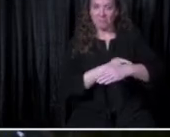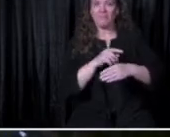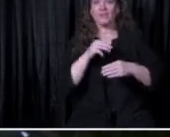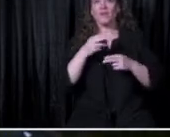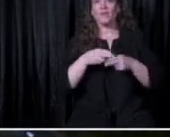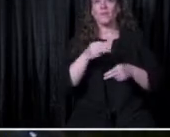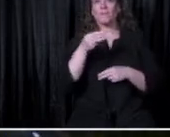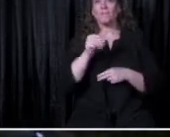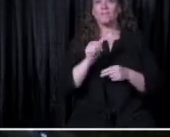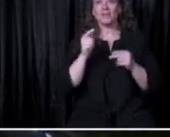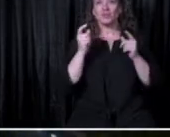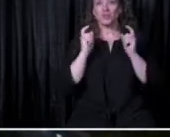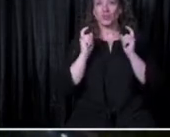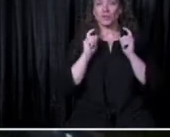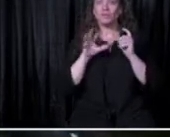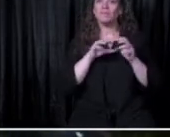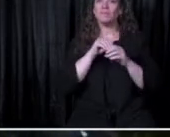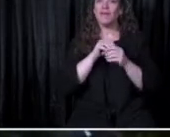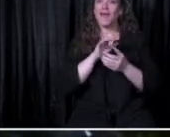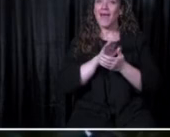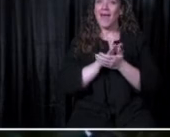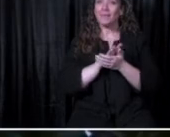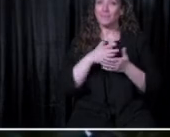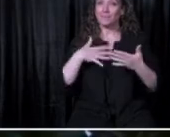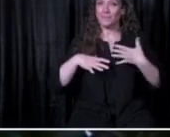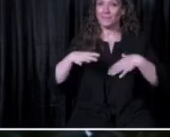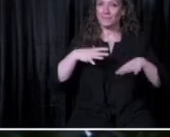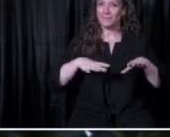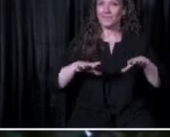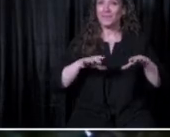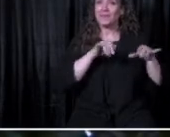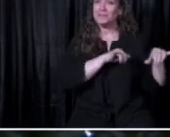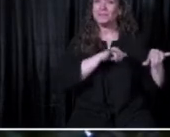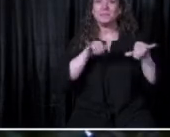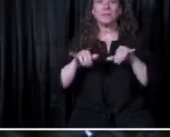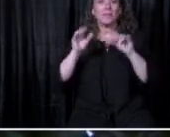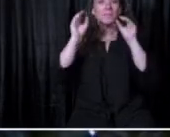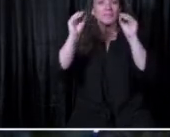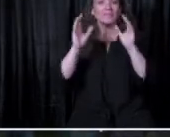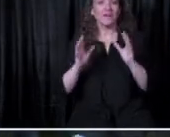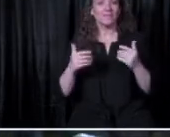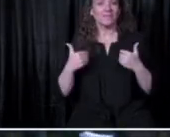of the academic regalia as worn by the faculty members who entered the arena today.